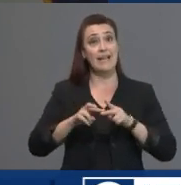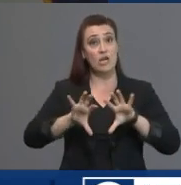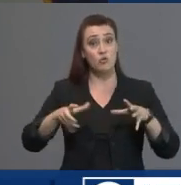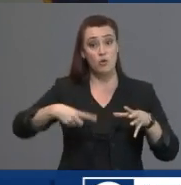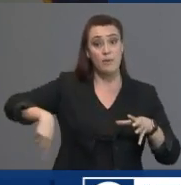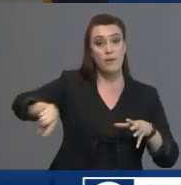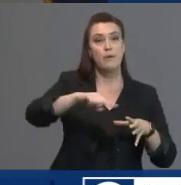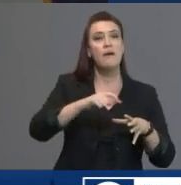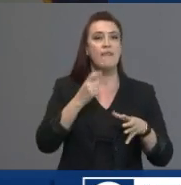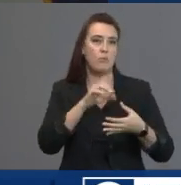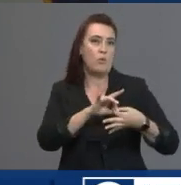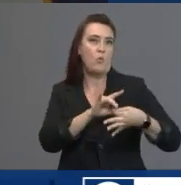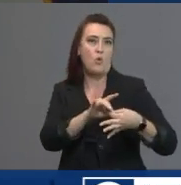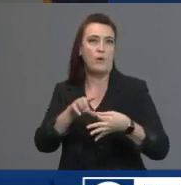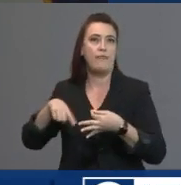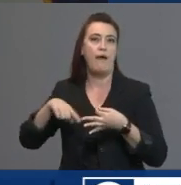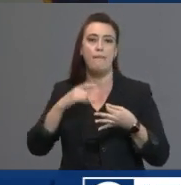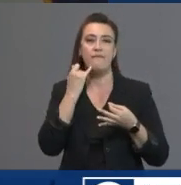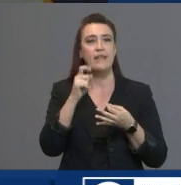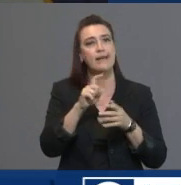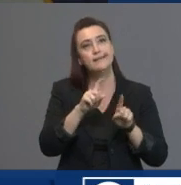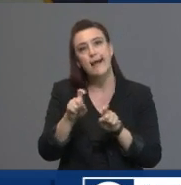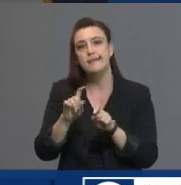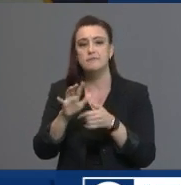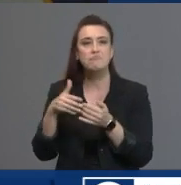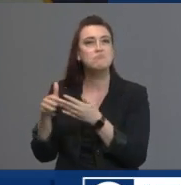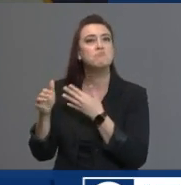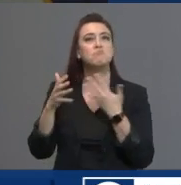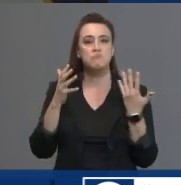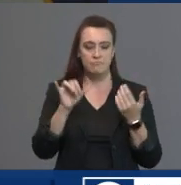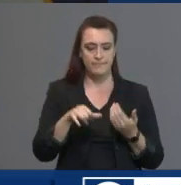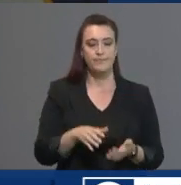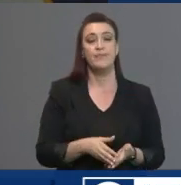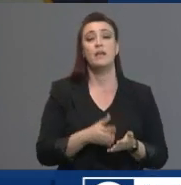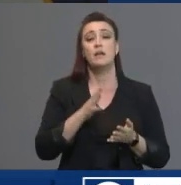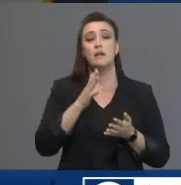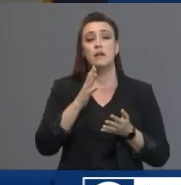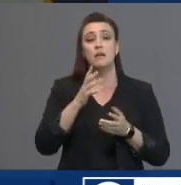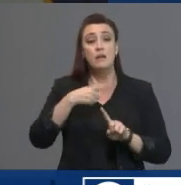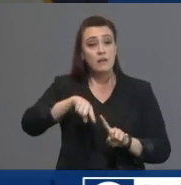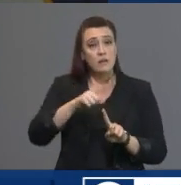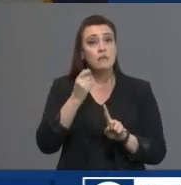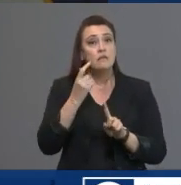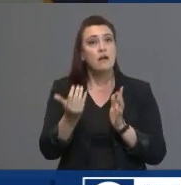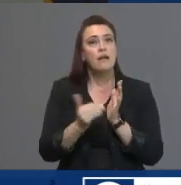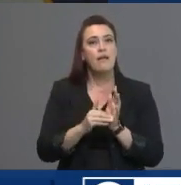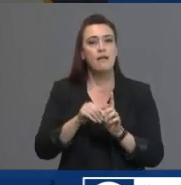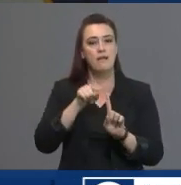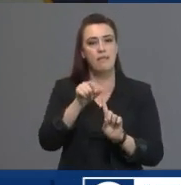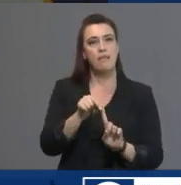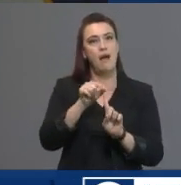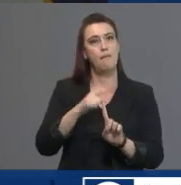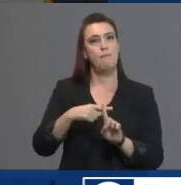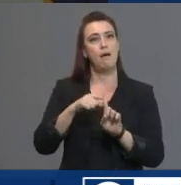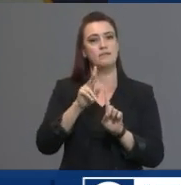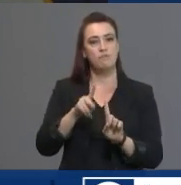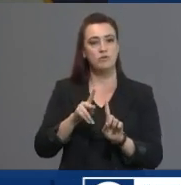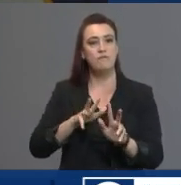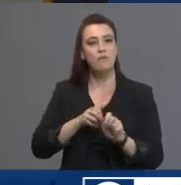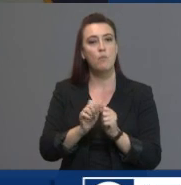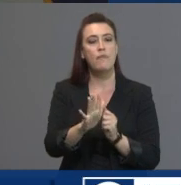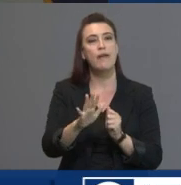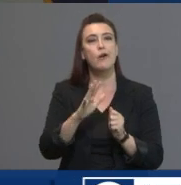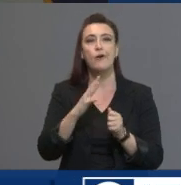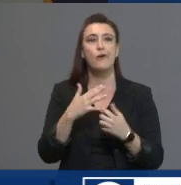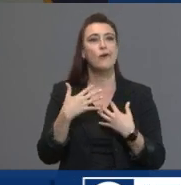those individuals. In addition to following up with their household contacts and their community contacts, if we know that they went